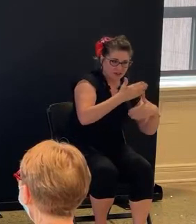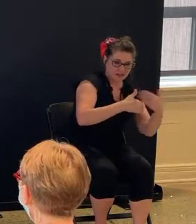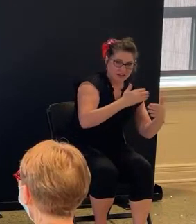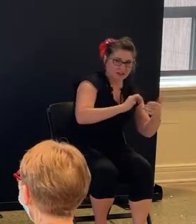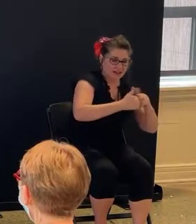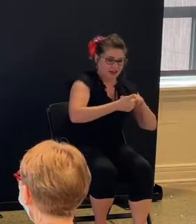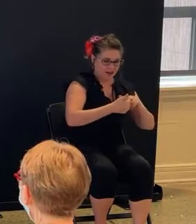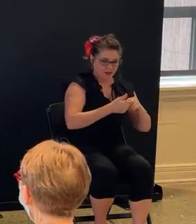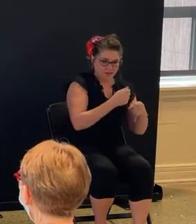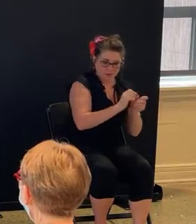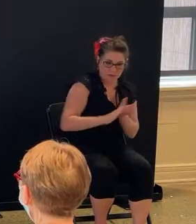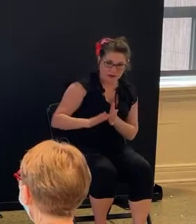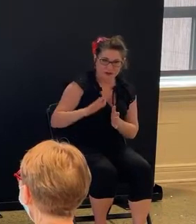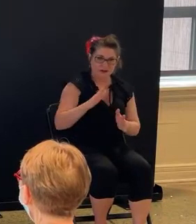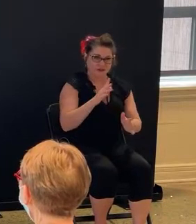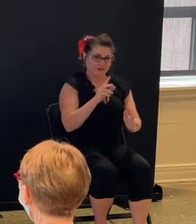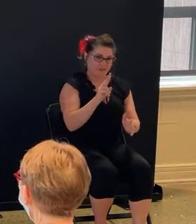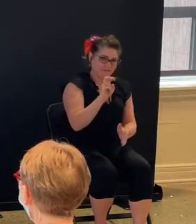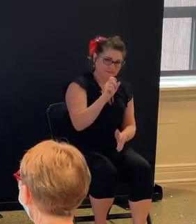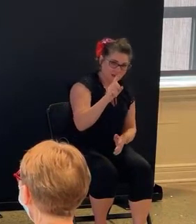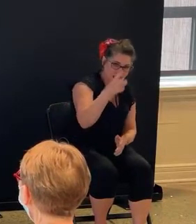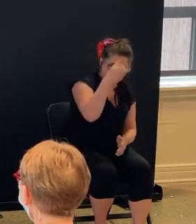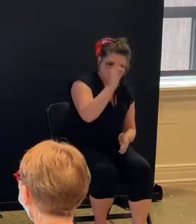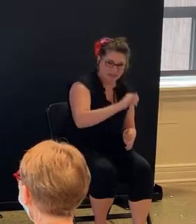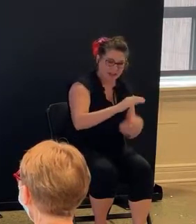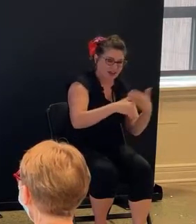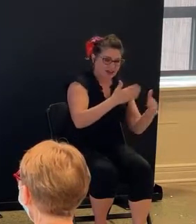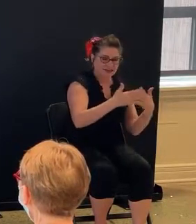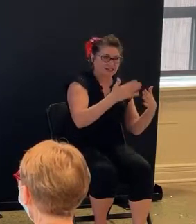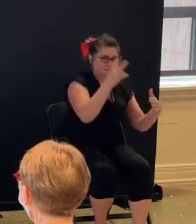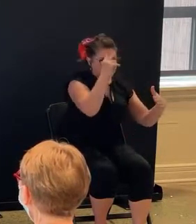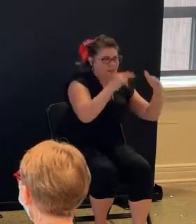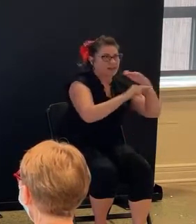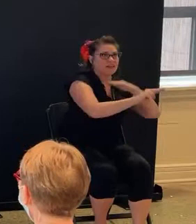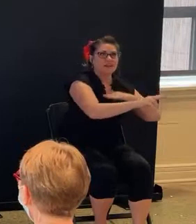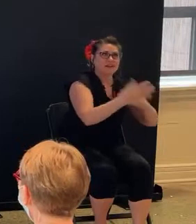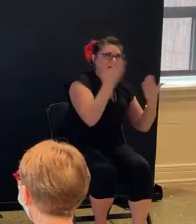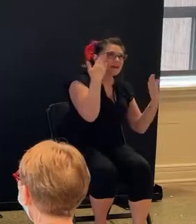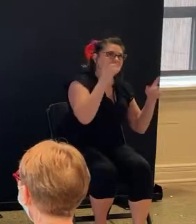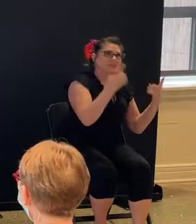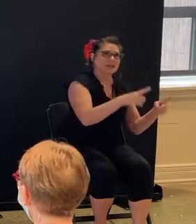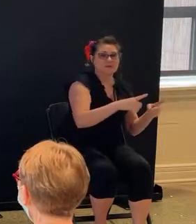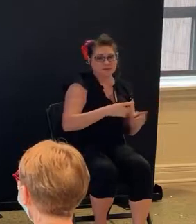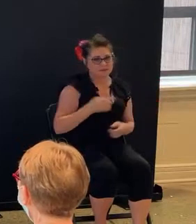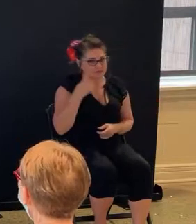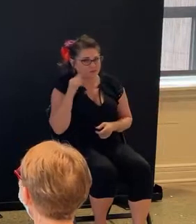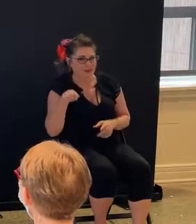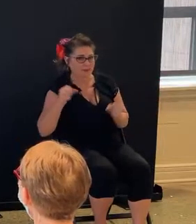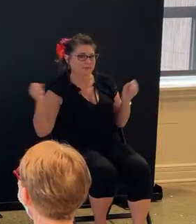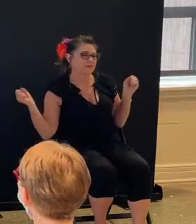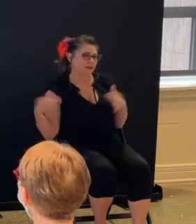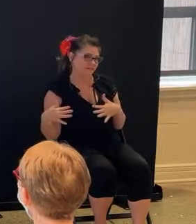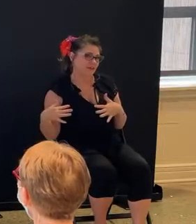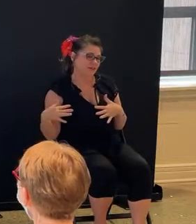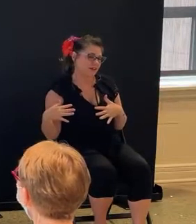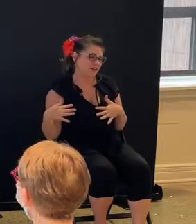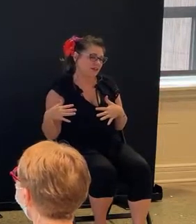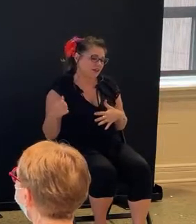for it, and there's the great open future and you have no idea what's going to happen, that's quite terrifying. And so then you end up